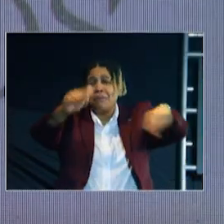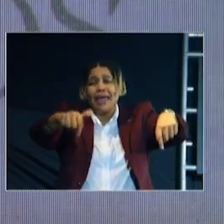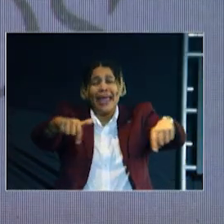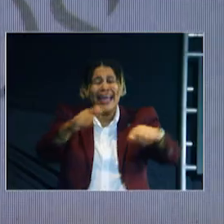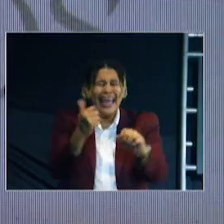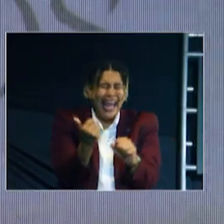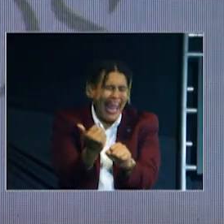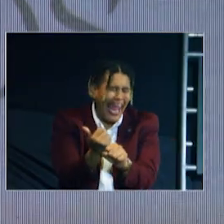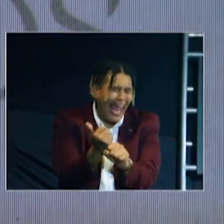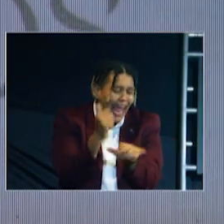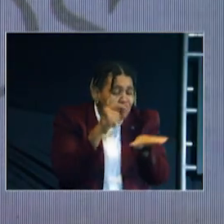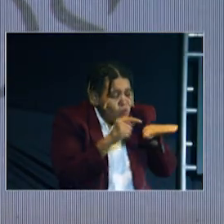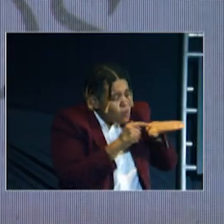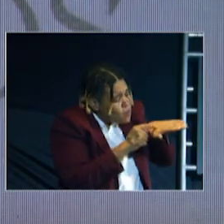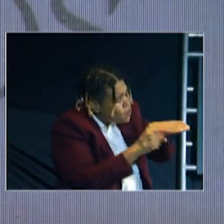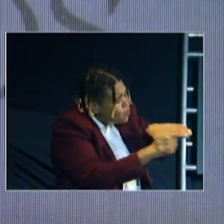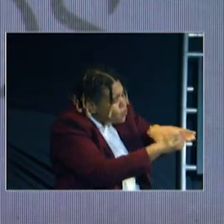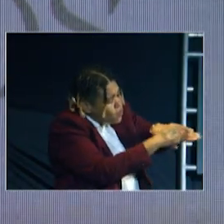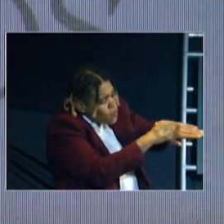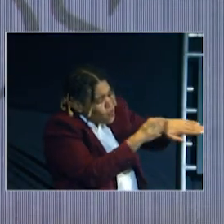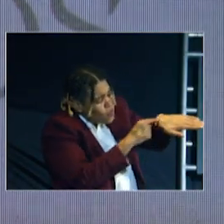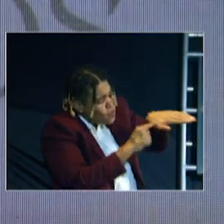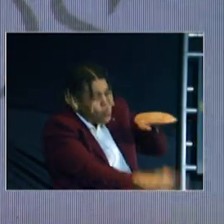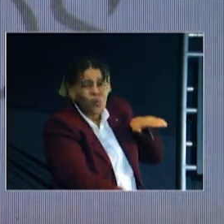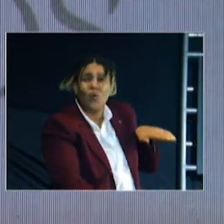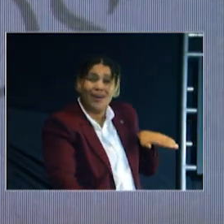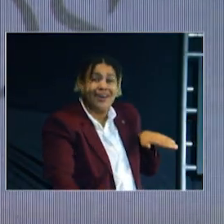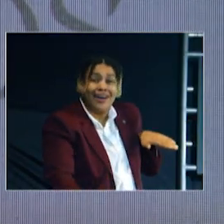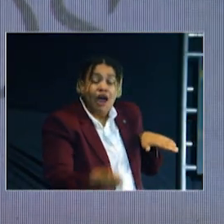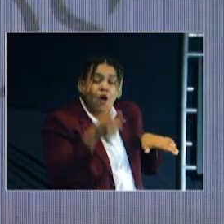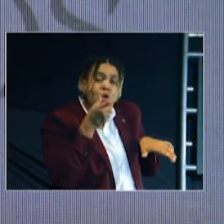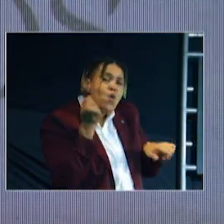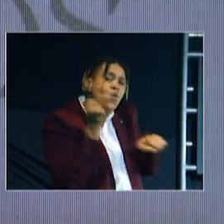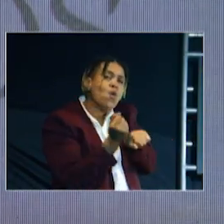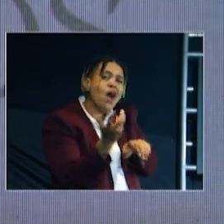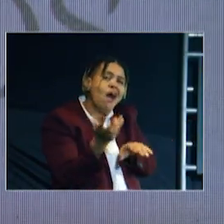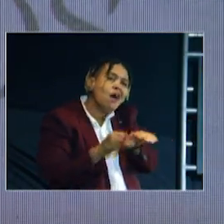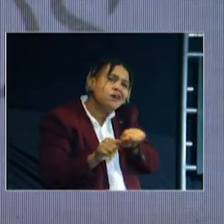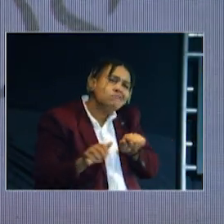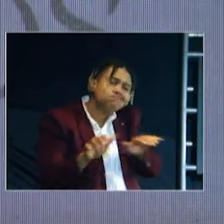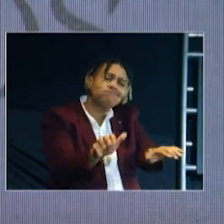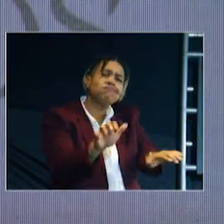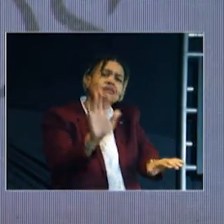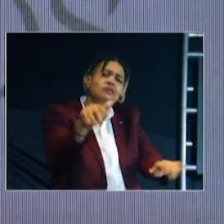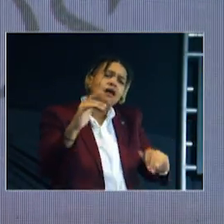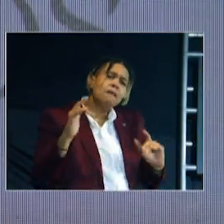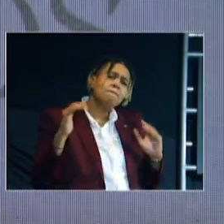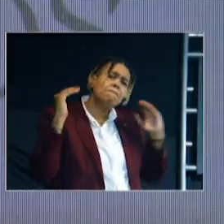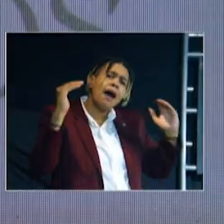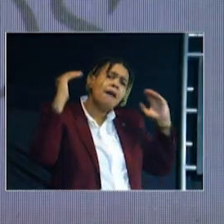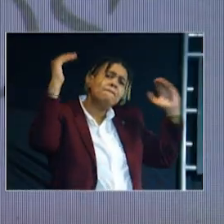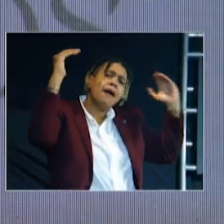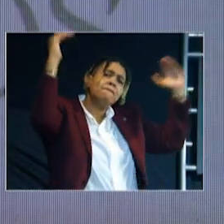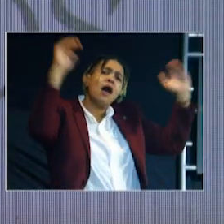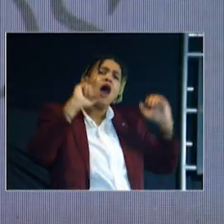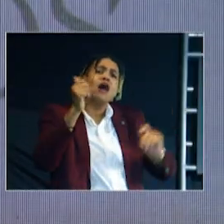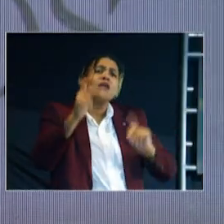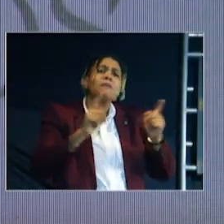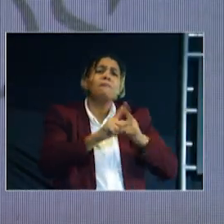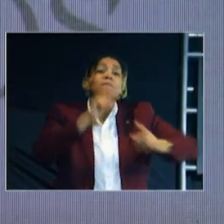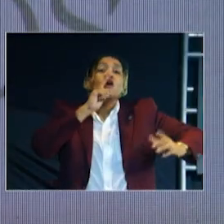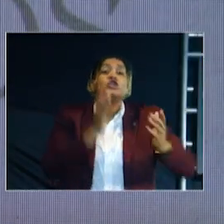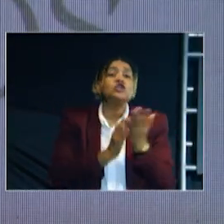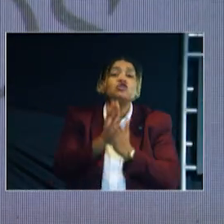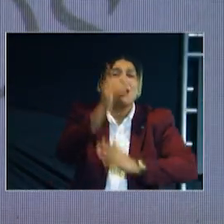in every parish and every community who are working hard, lifting others, and